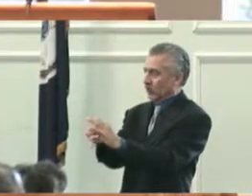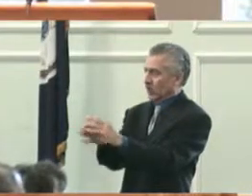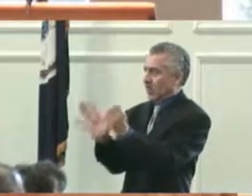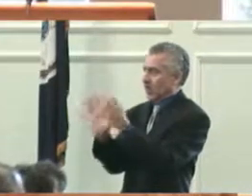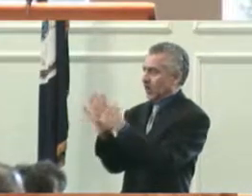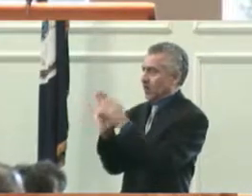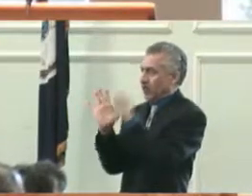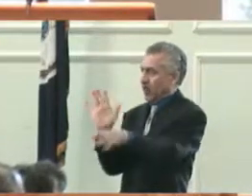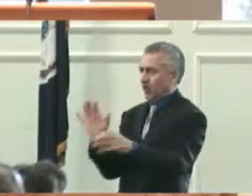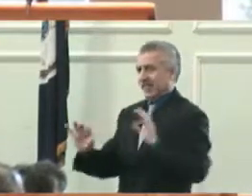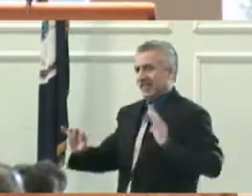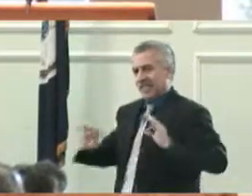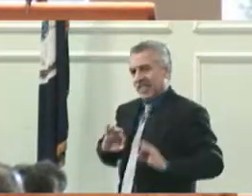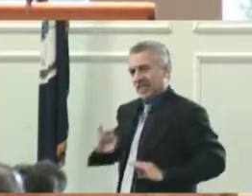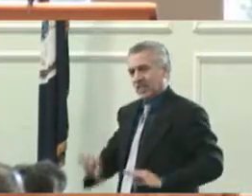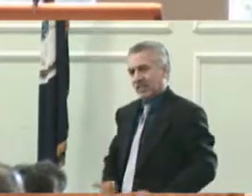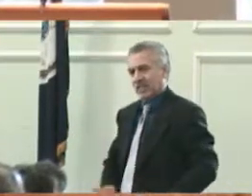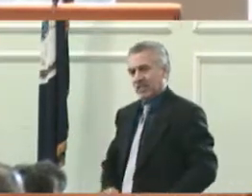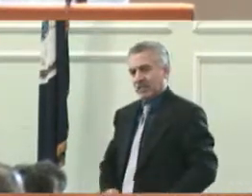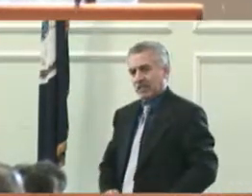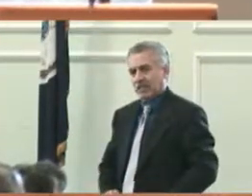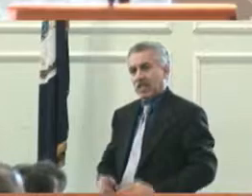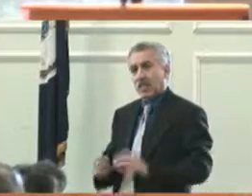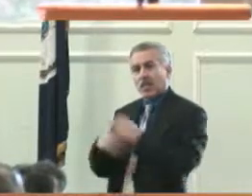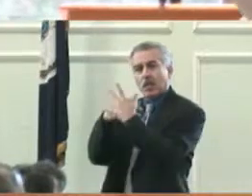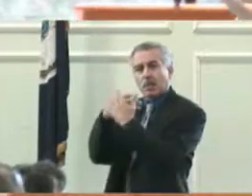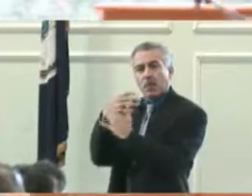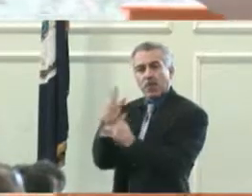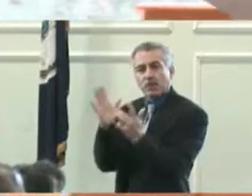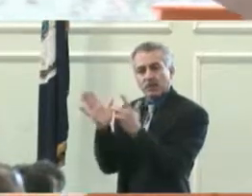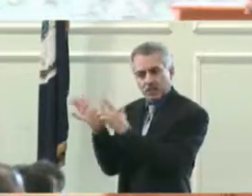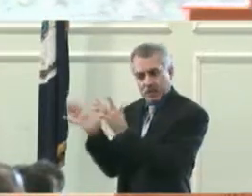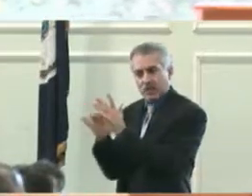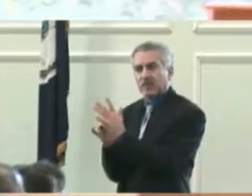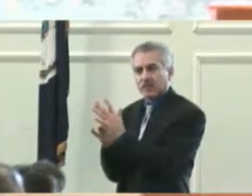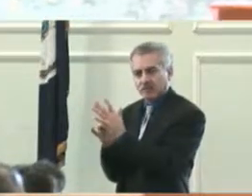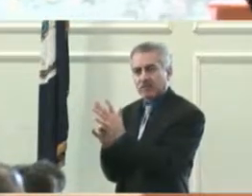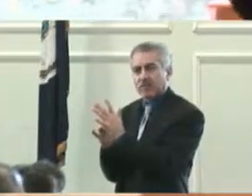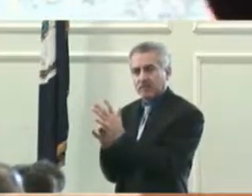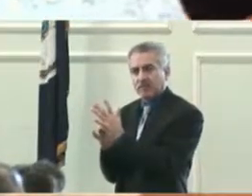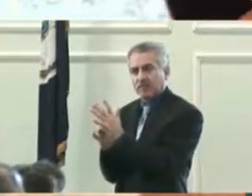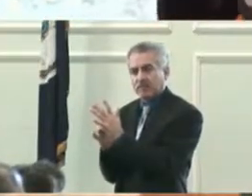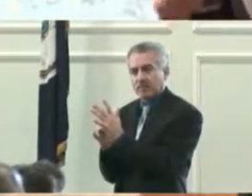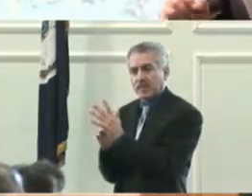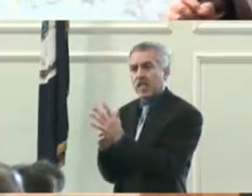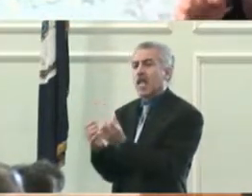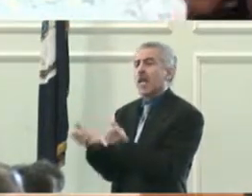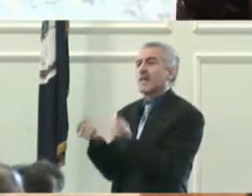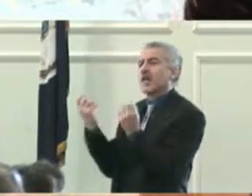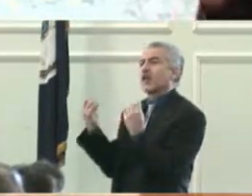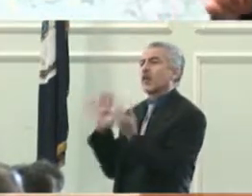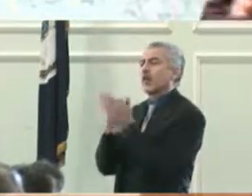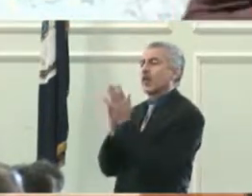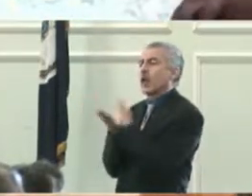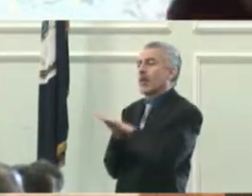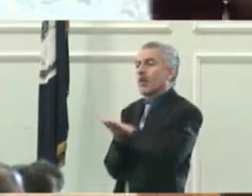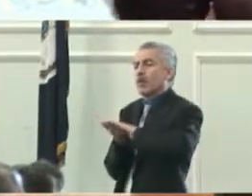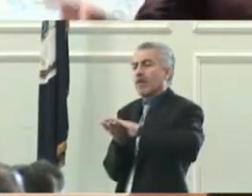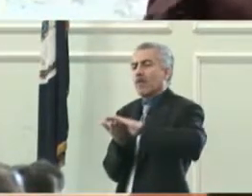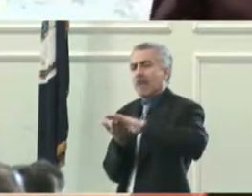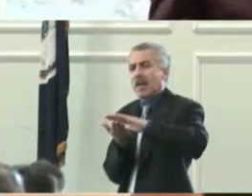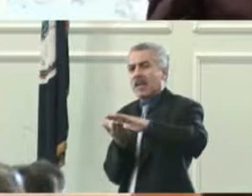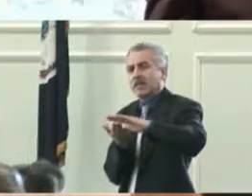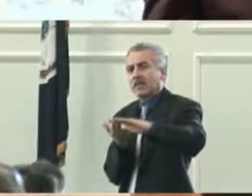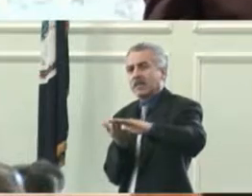sin. It's called the blood of Jesus Christ. And so God says here, many shall be purified. That means that